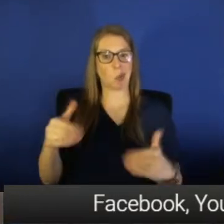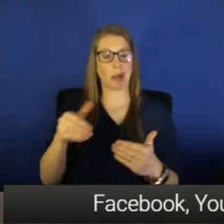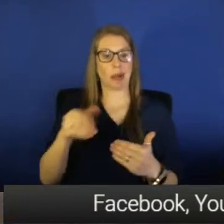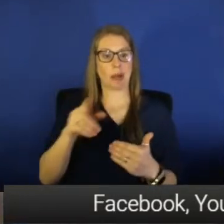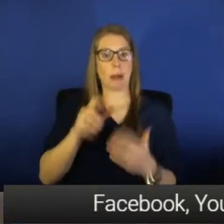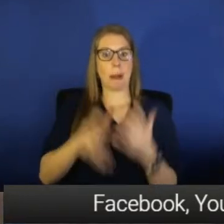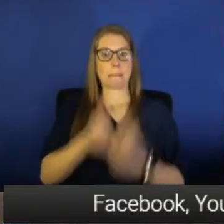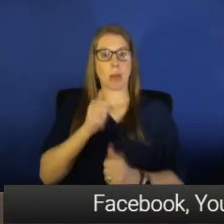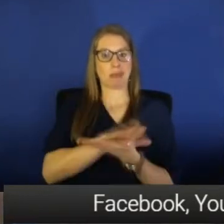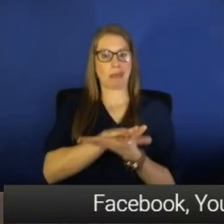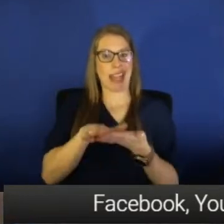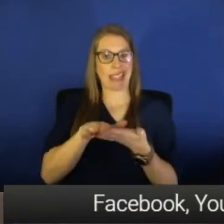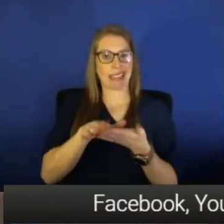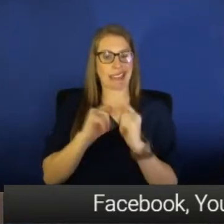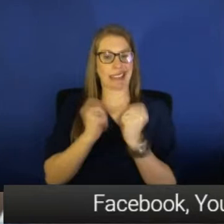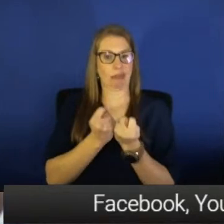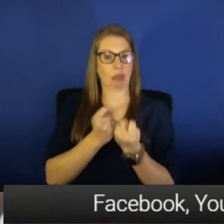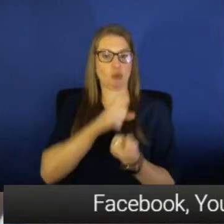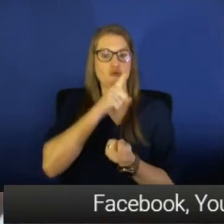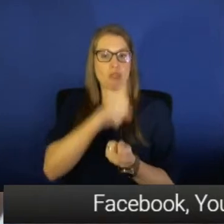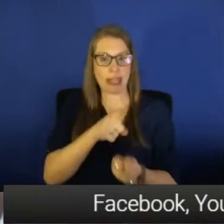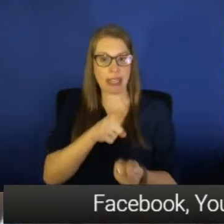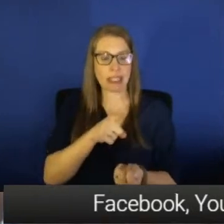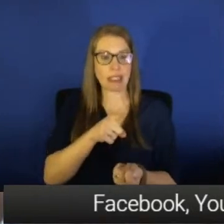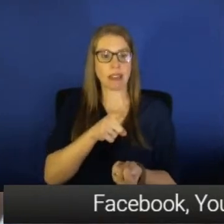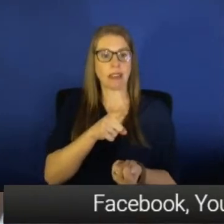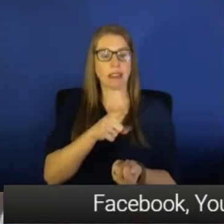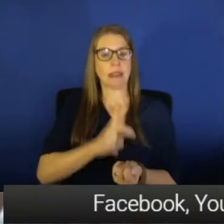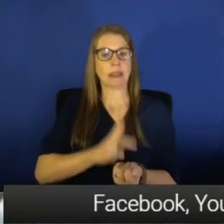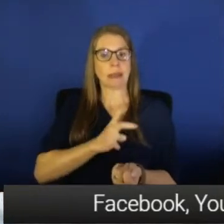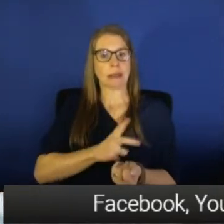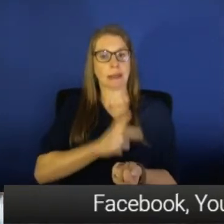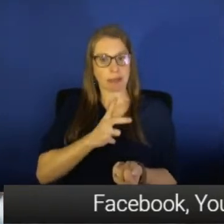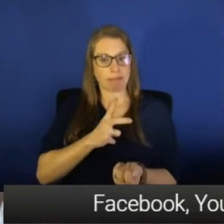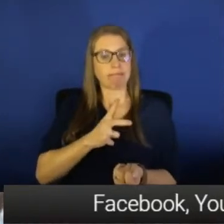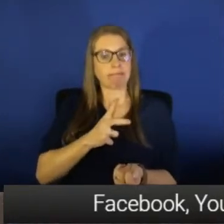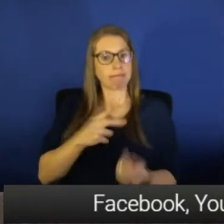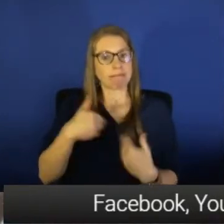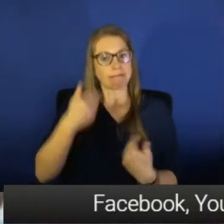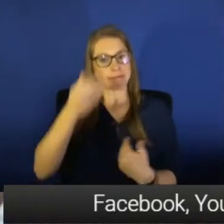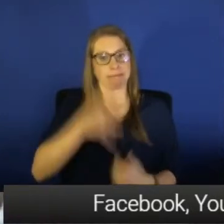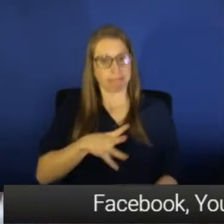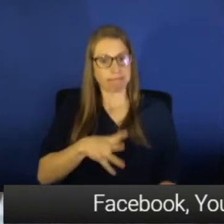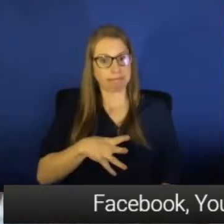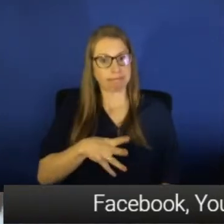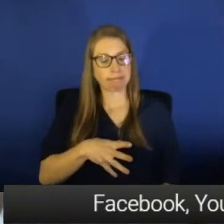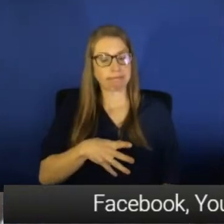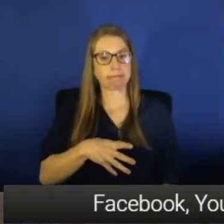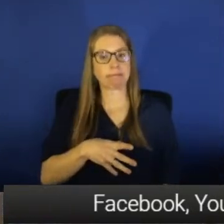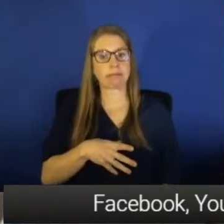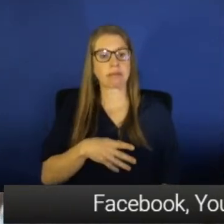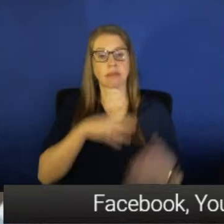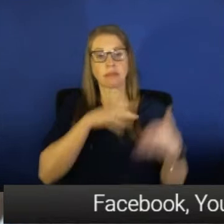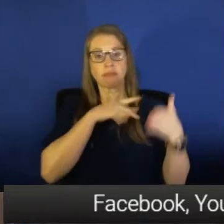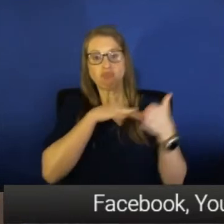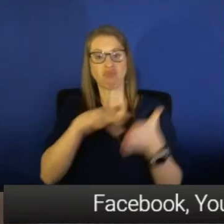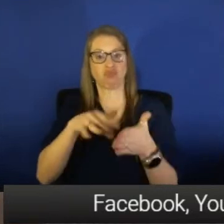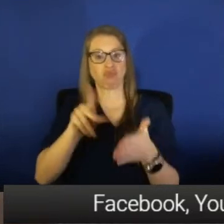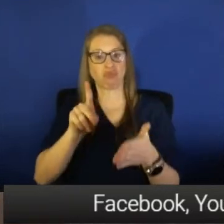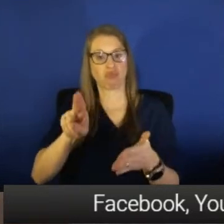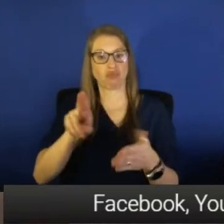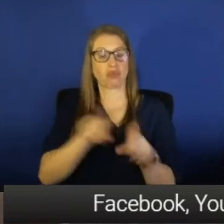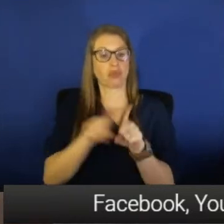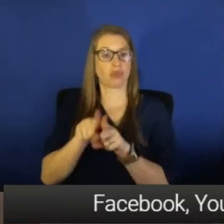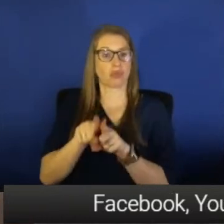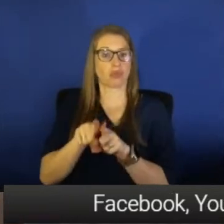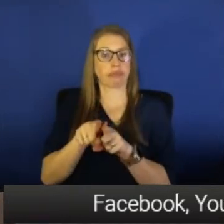team we've ever had. These were really, really fine young men. But we've actually done some studies through KU and through the Big 12